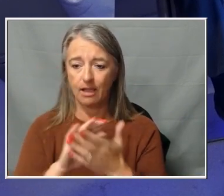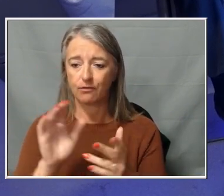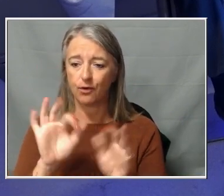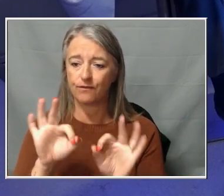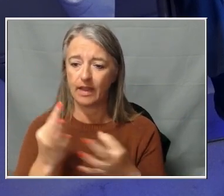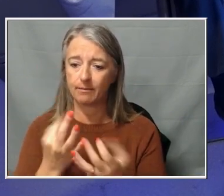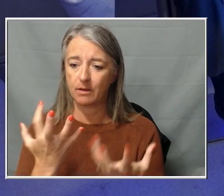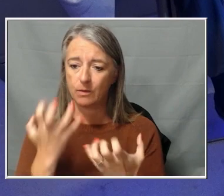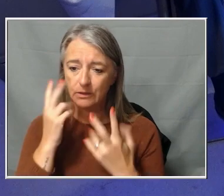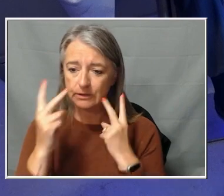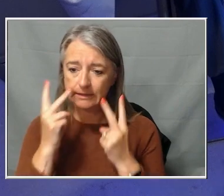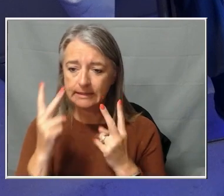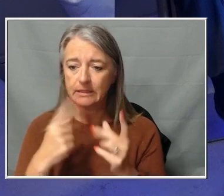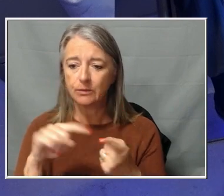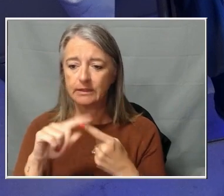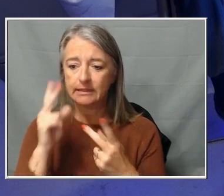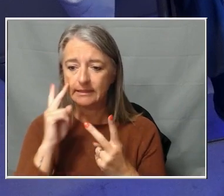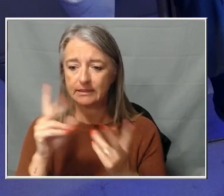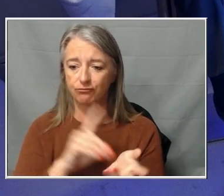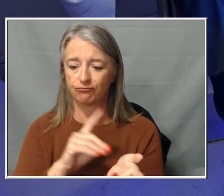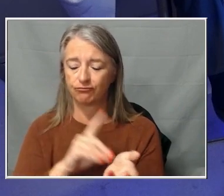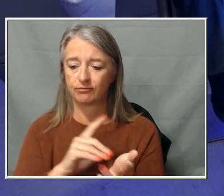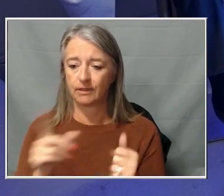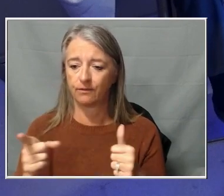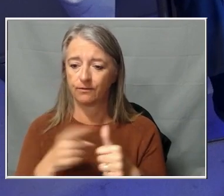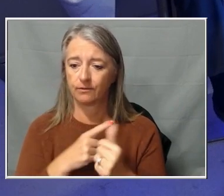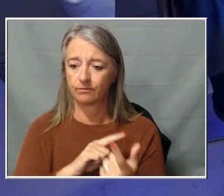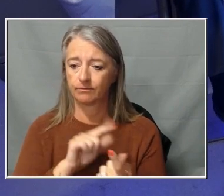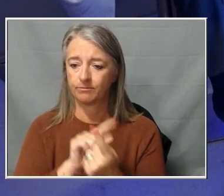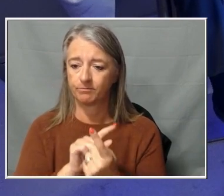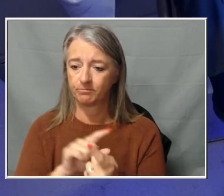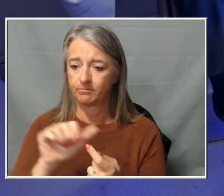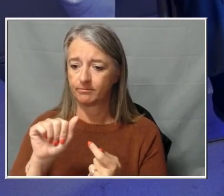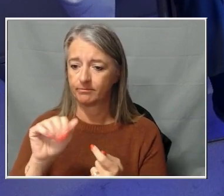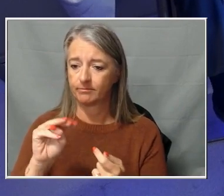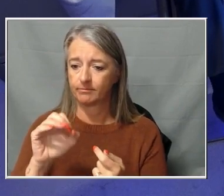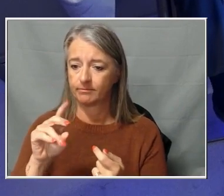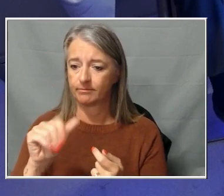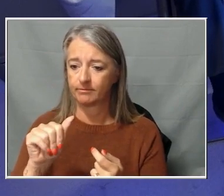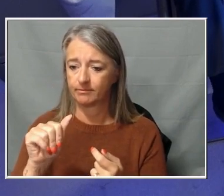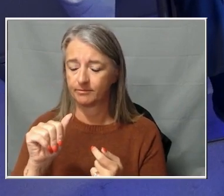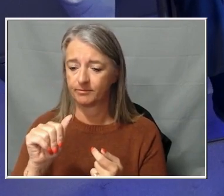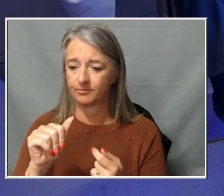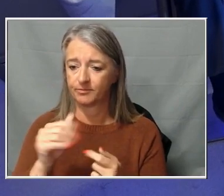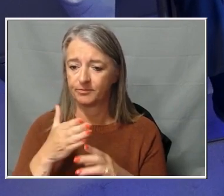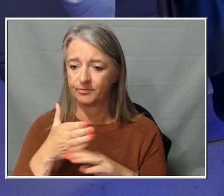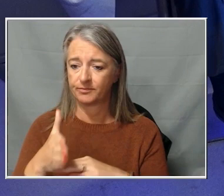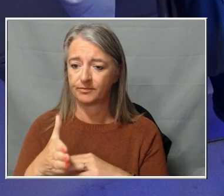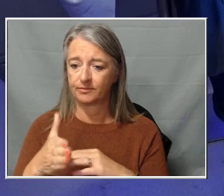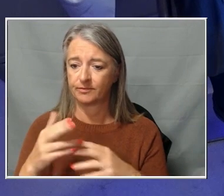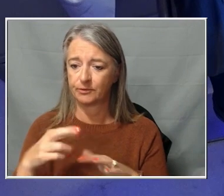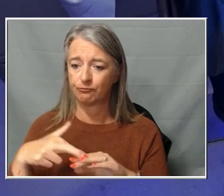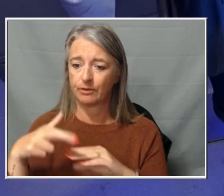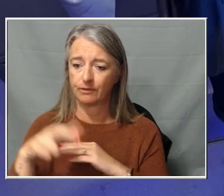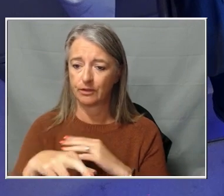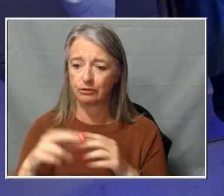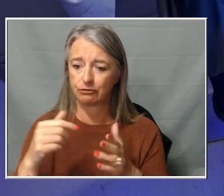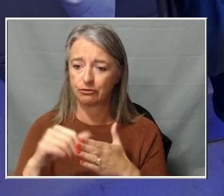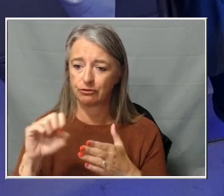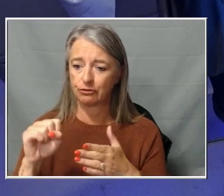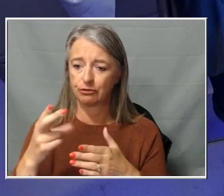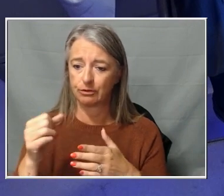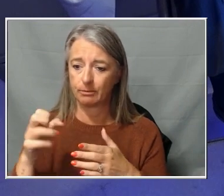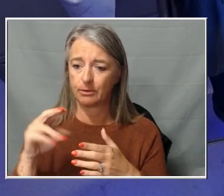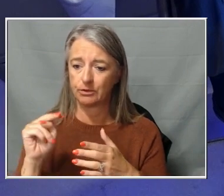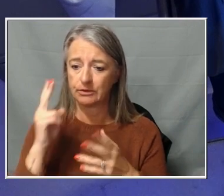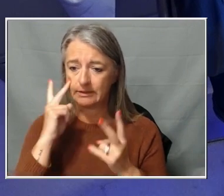they see the doctor, and to know that, you know, when you first met Amanda, and then here she is after you get her referred over to Dr. Jamou. What's that like for you, just to see this